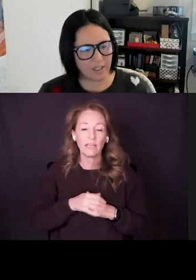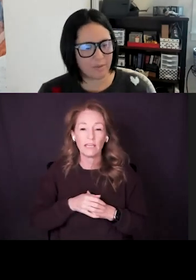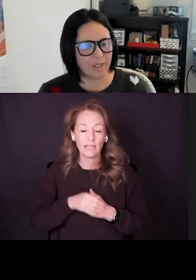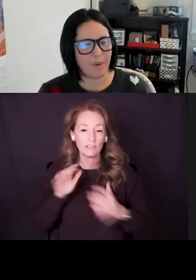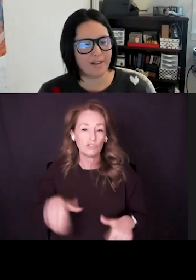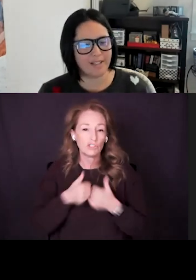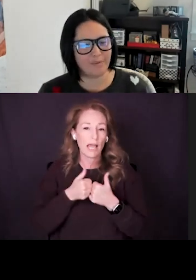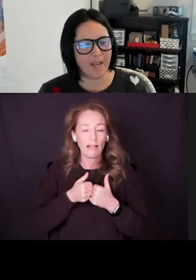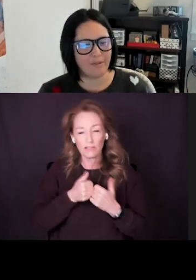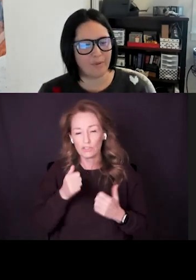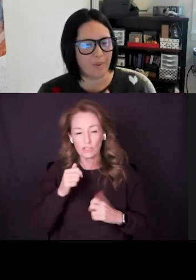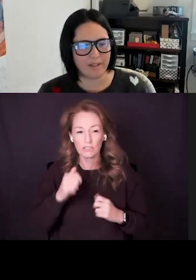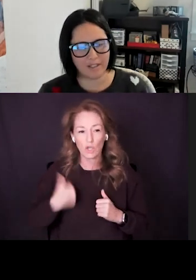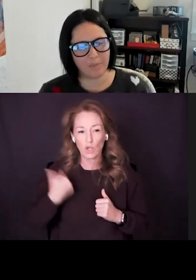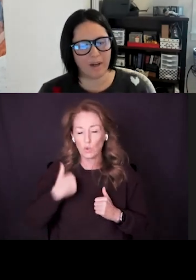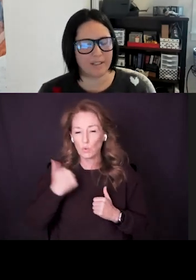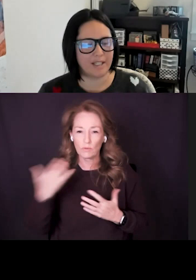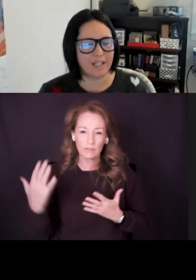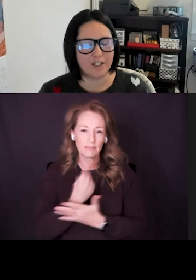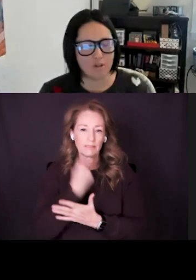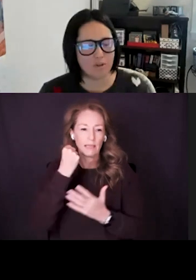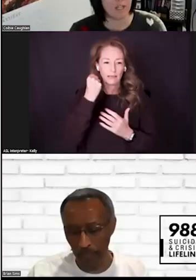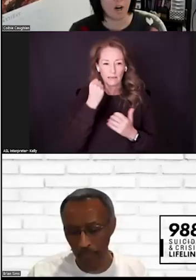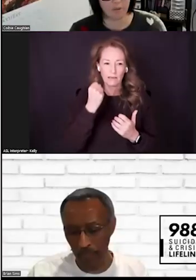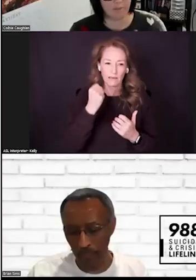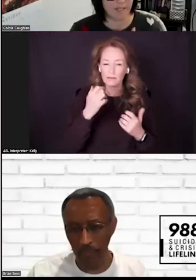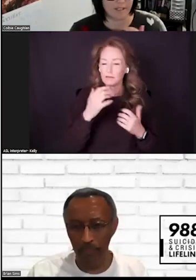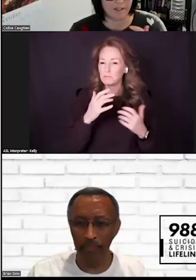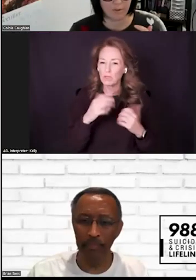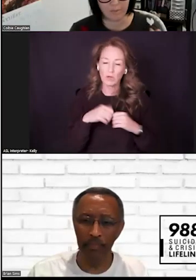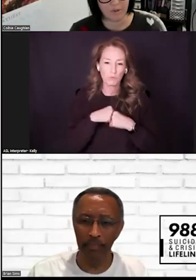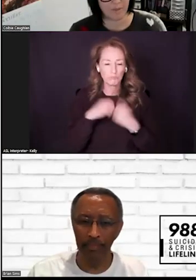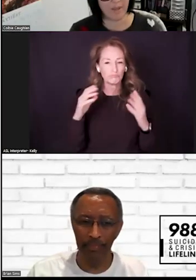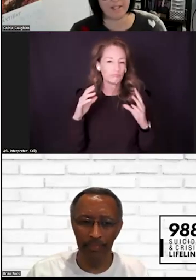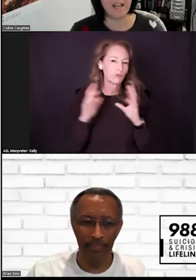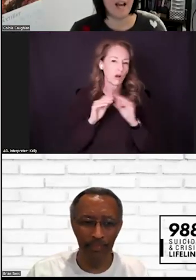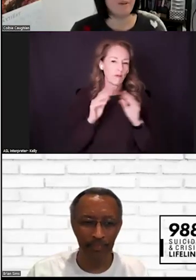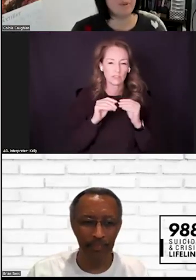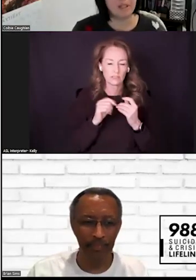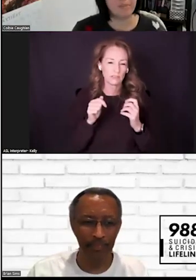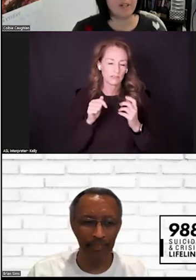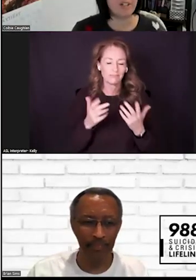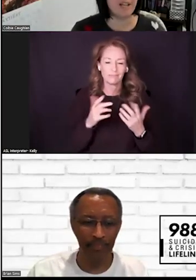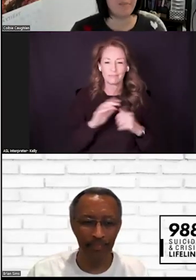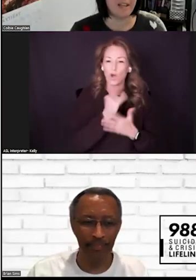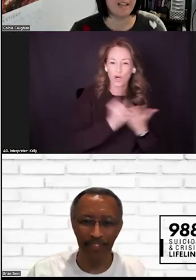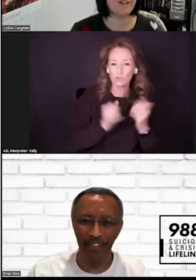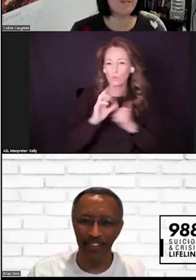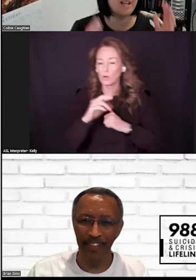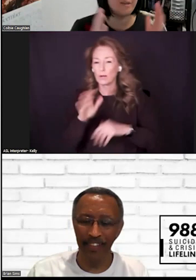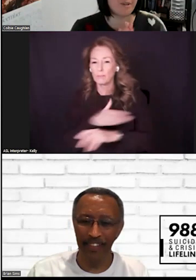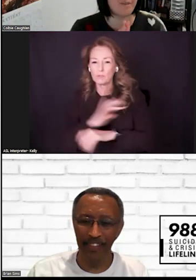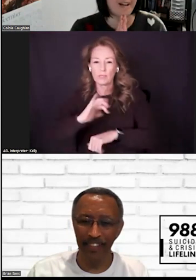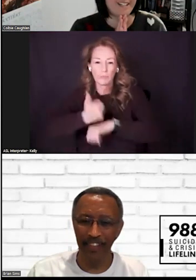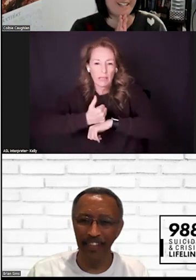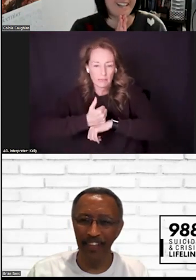channel it in a really positive way for a positive product that is usually art-based or music-based. I really appreciate being here.